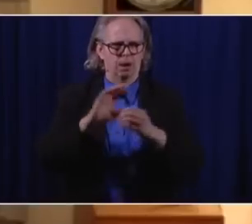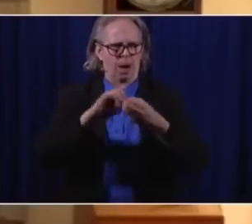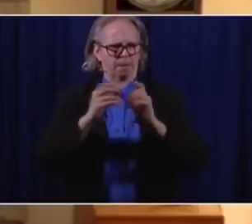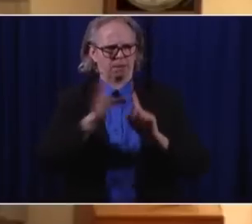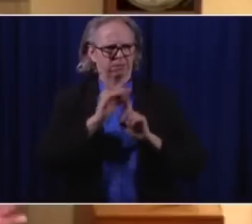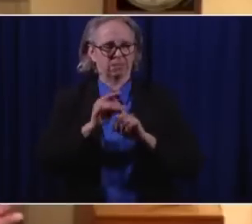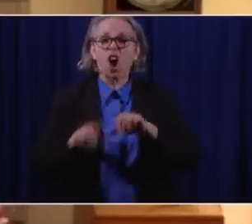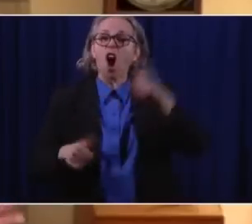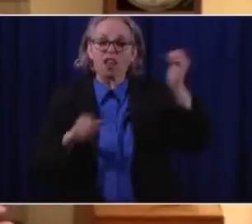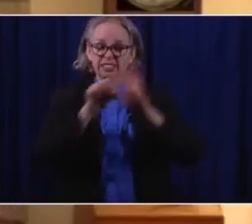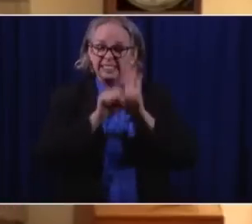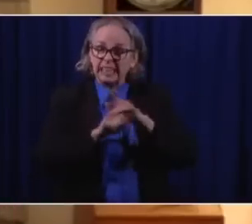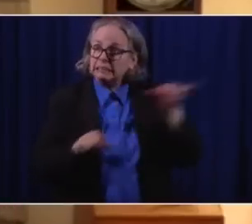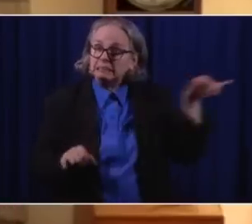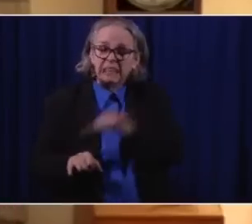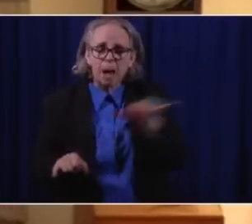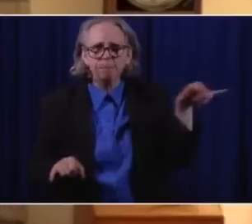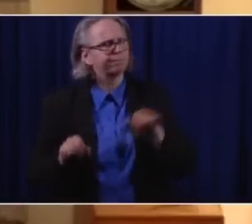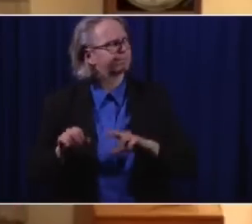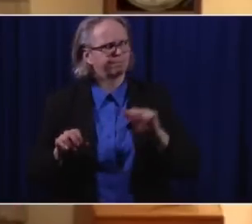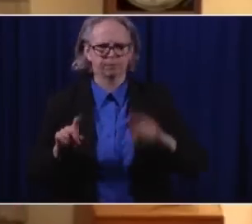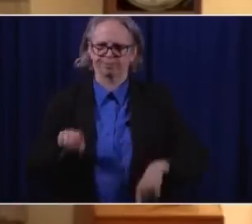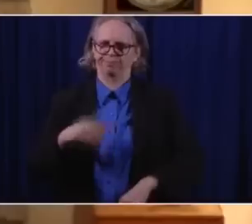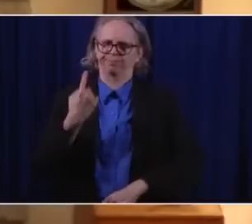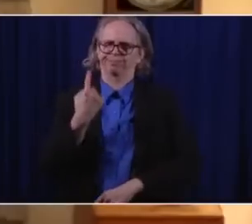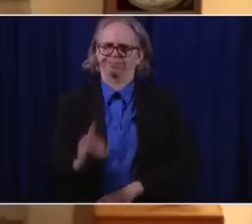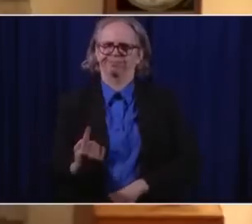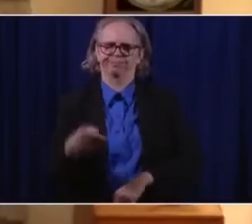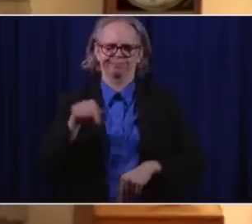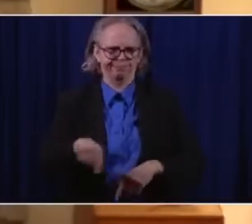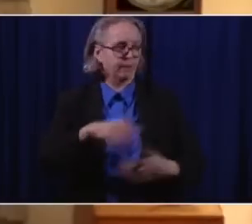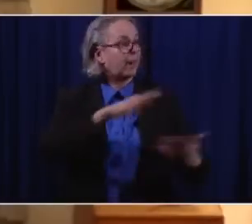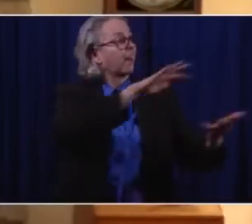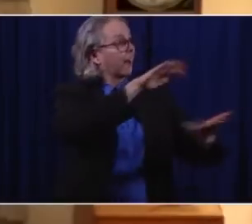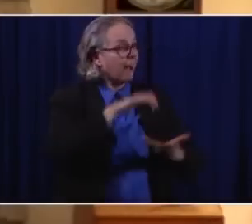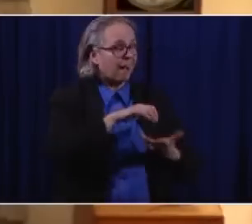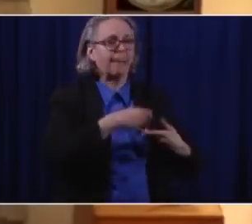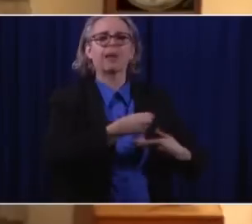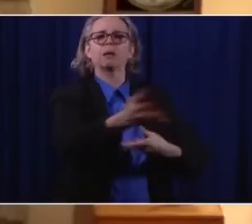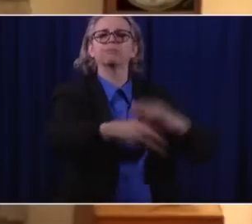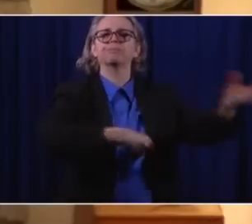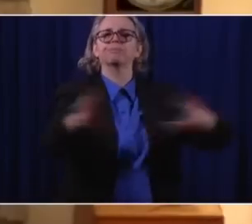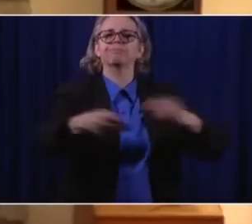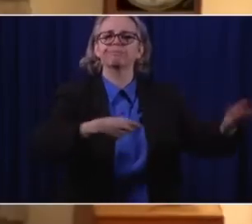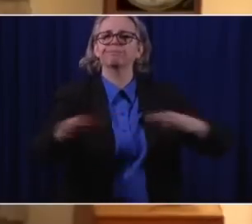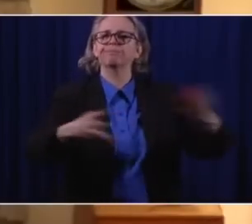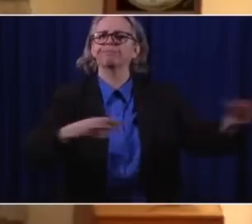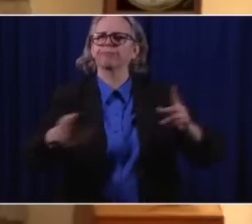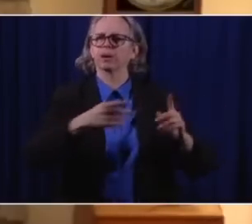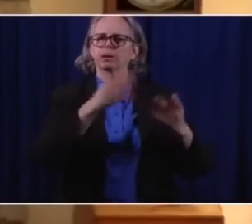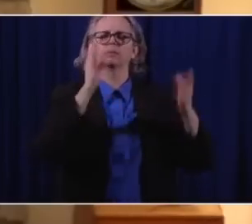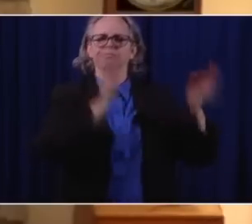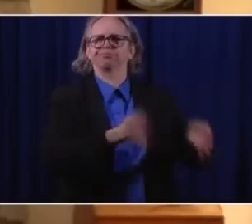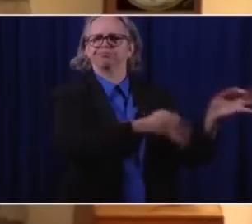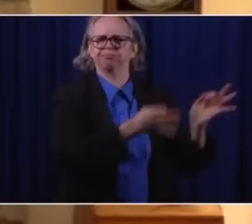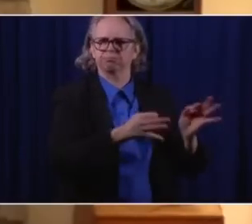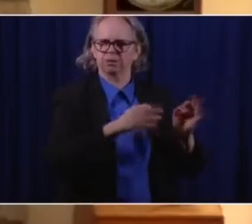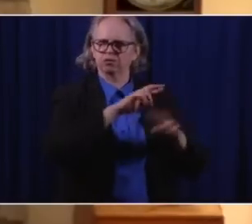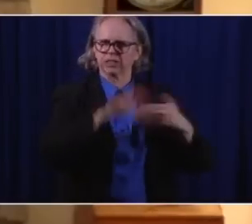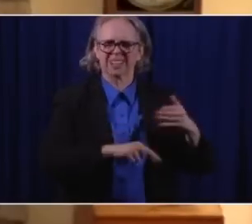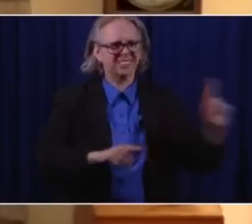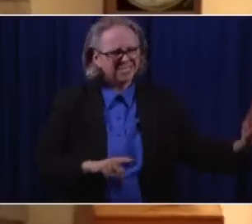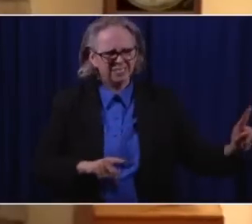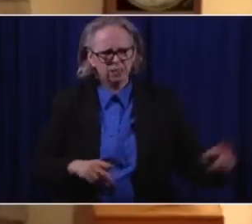they're just throwing those directly in. And I understand why, because this is a very time consuming process. Well,